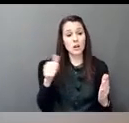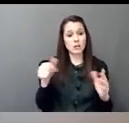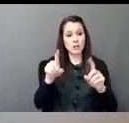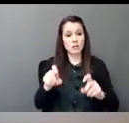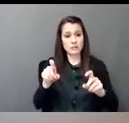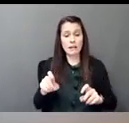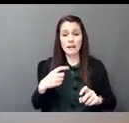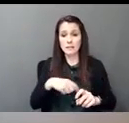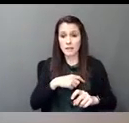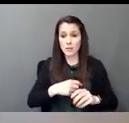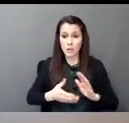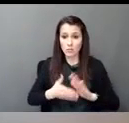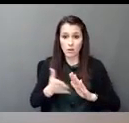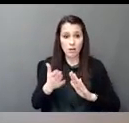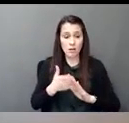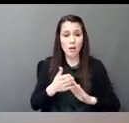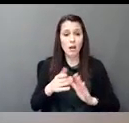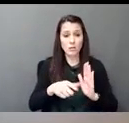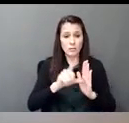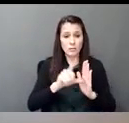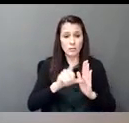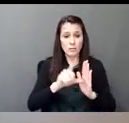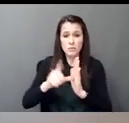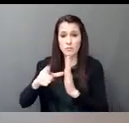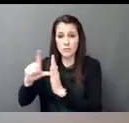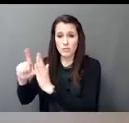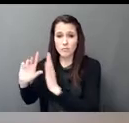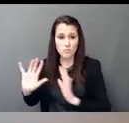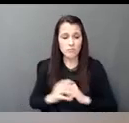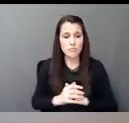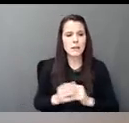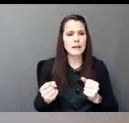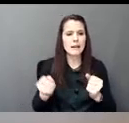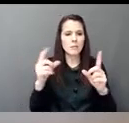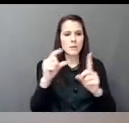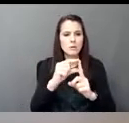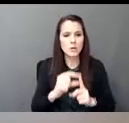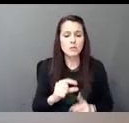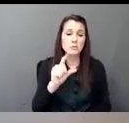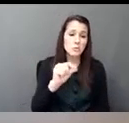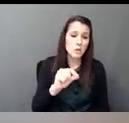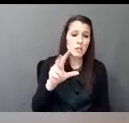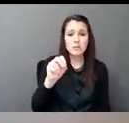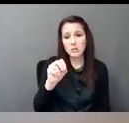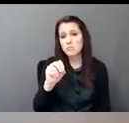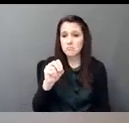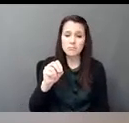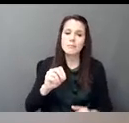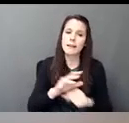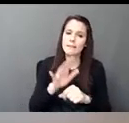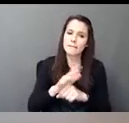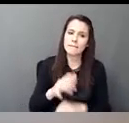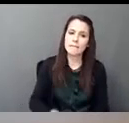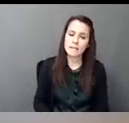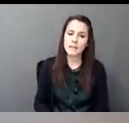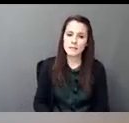the reviews that we do. How many words? 20, 30? That's enough. You have to